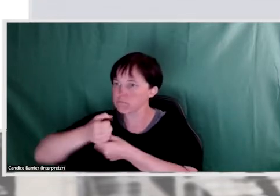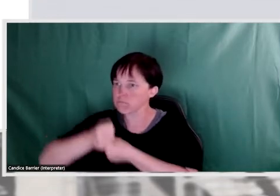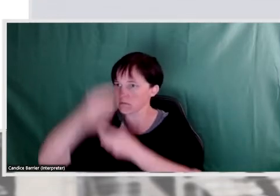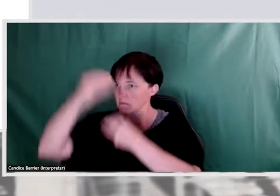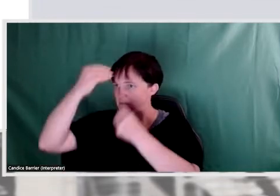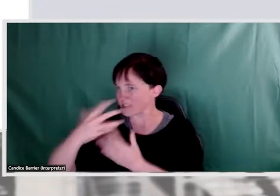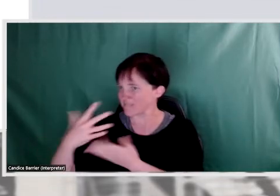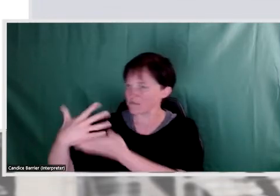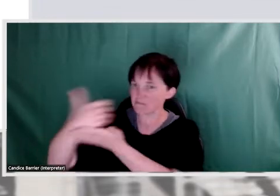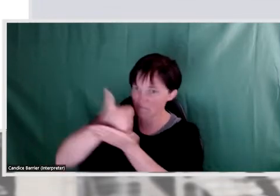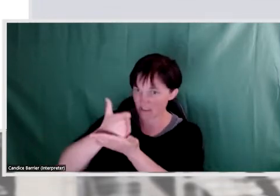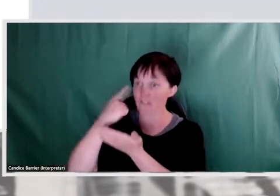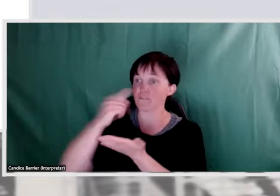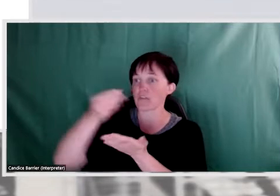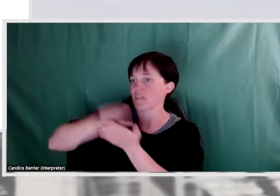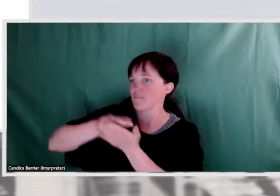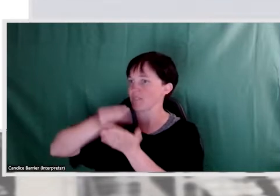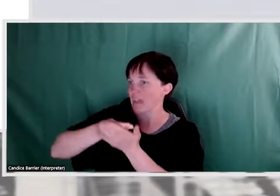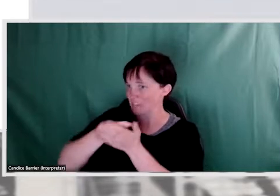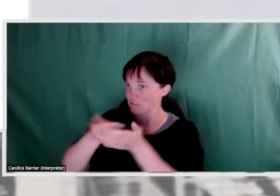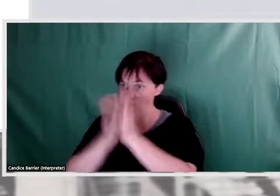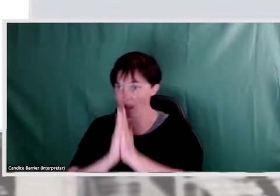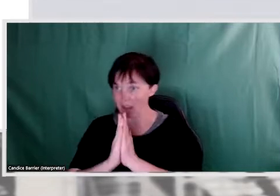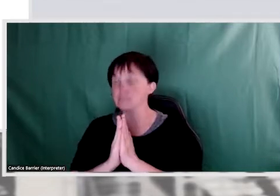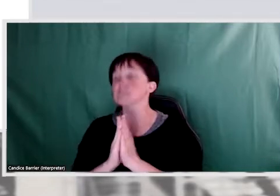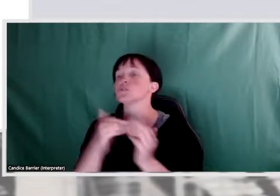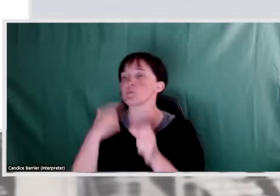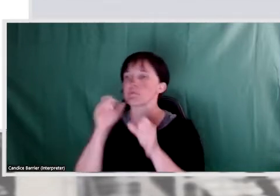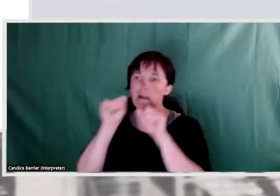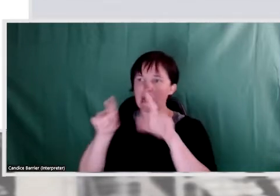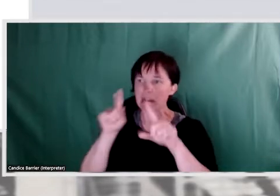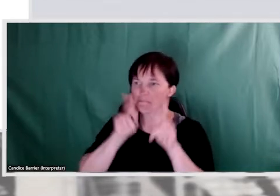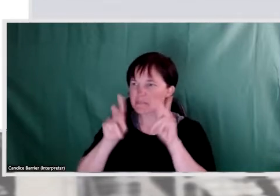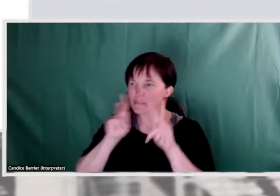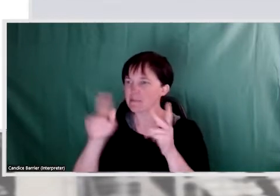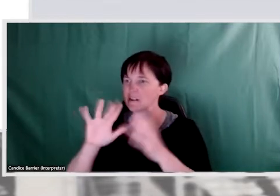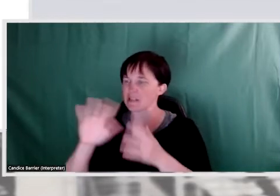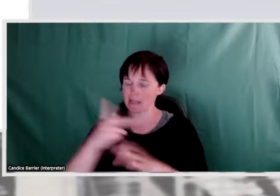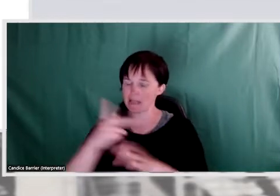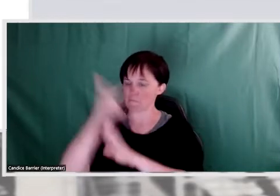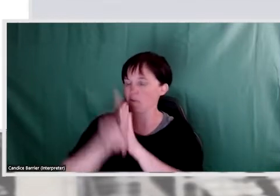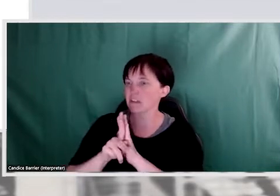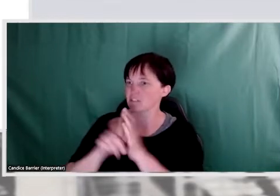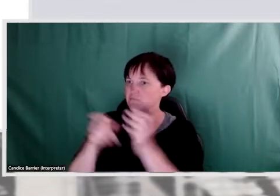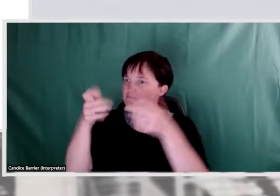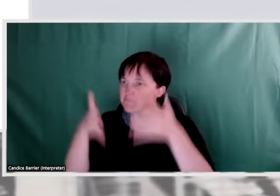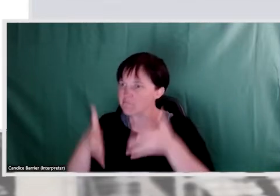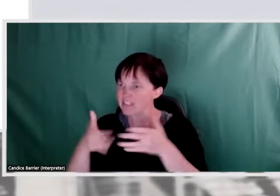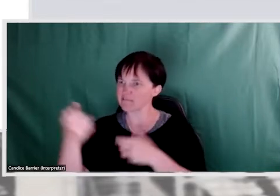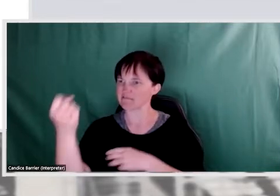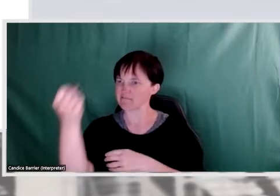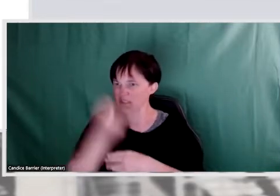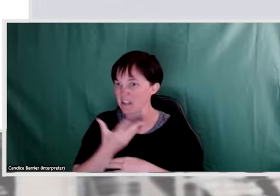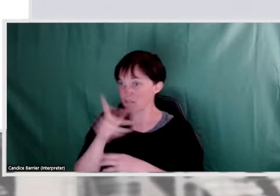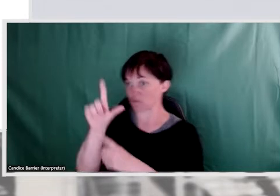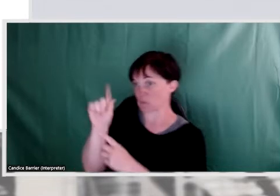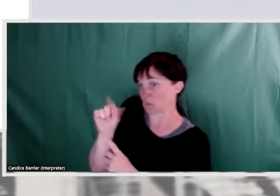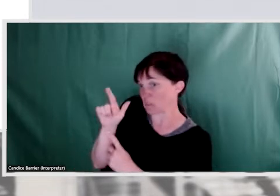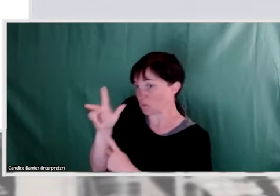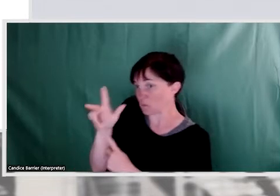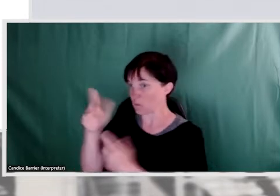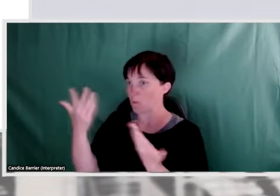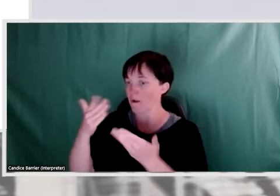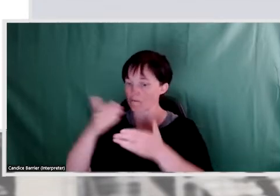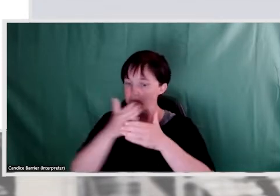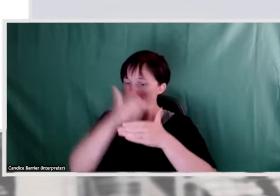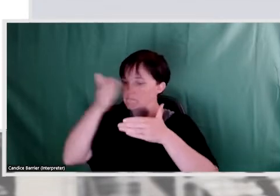of the financial ask. So we will ask people like, project managers, Andrea Ketzel, to tell us for 2023, what phase are you going to be in